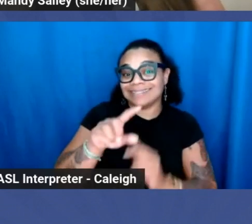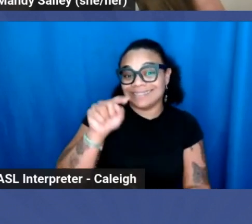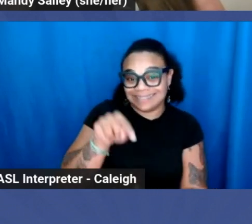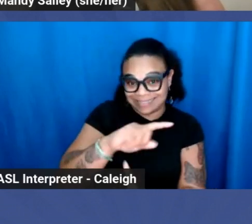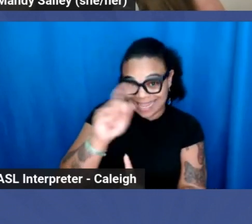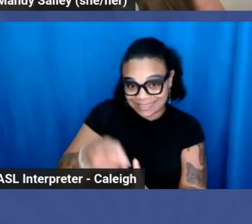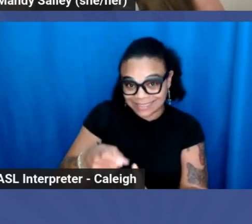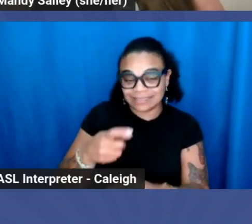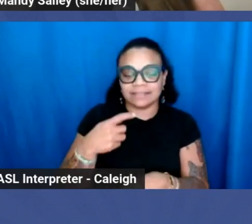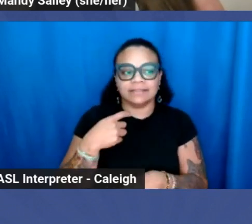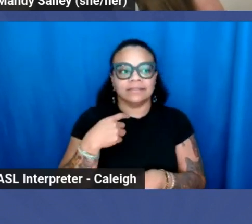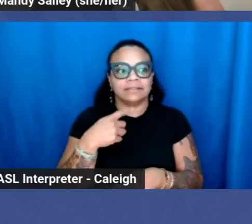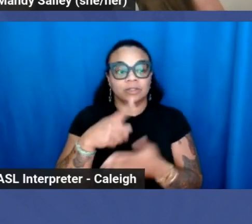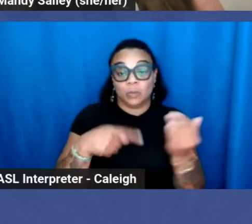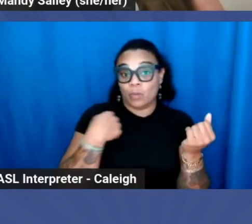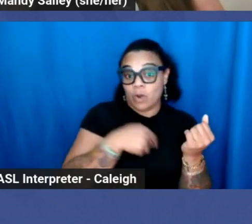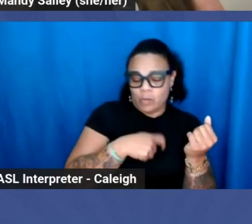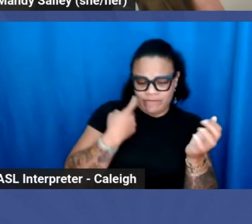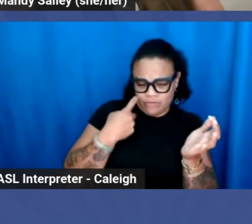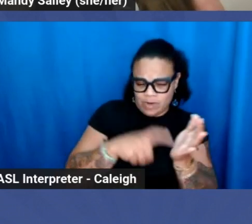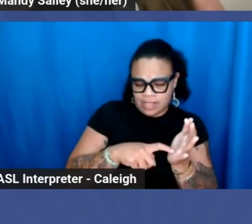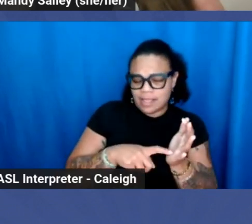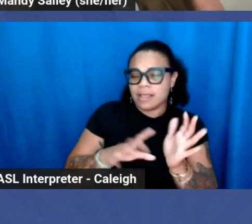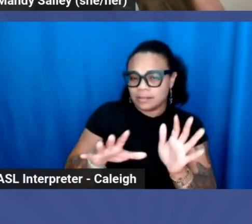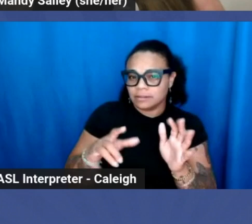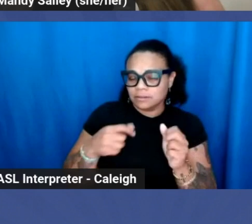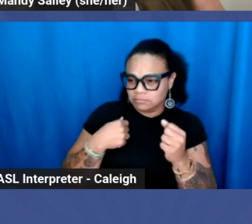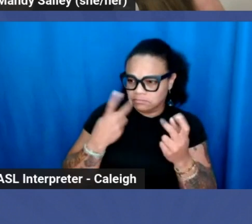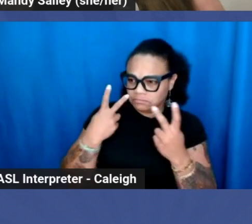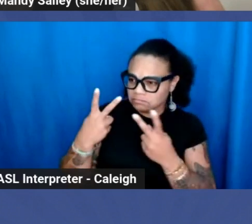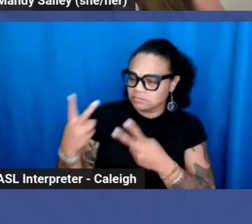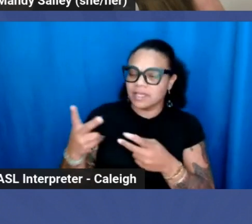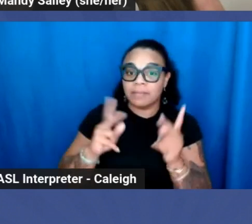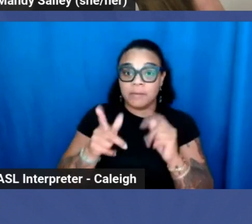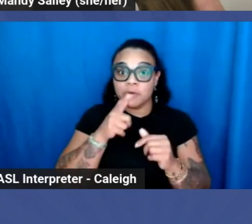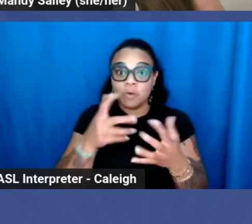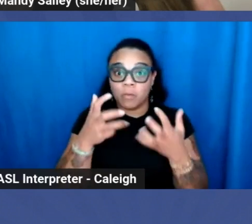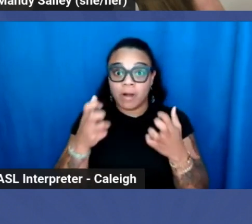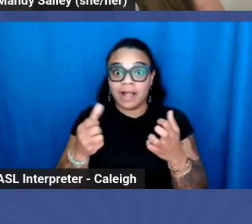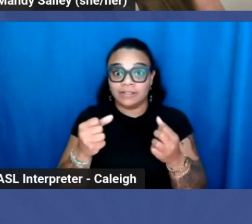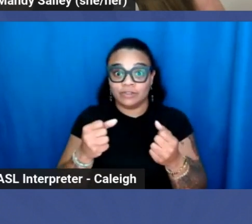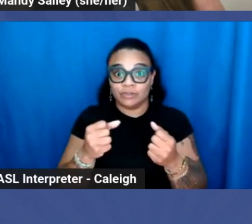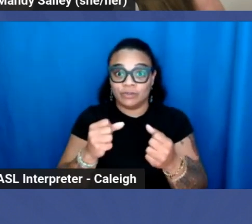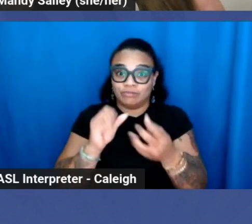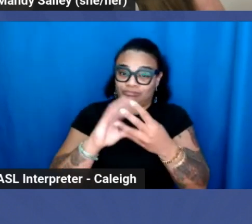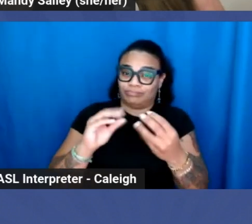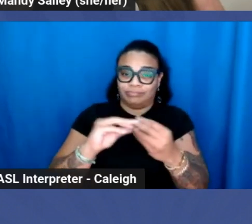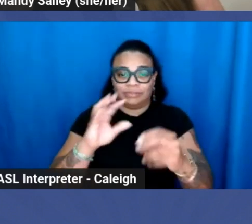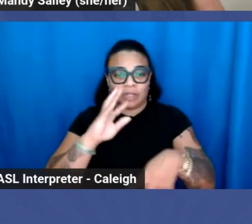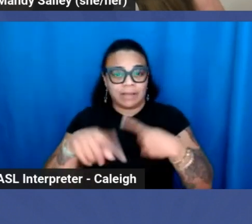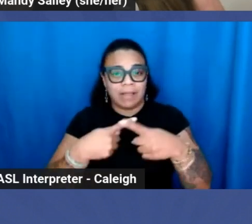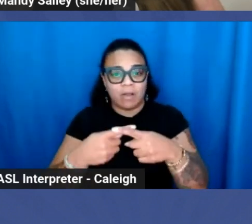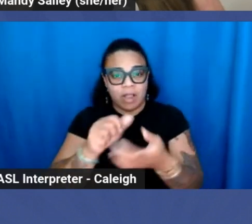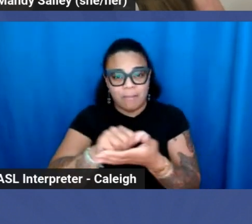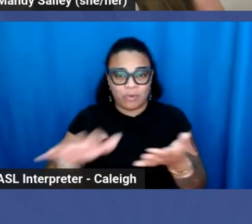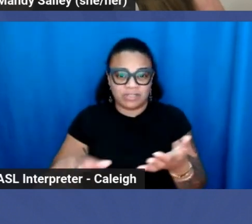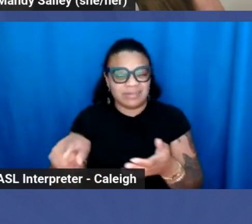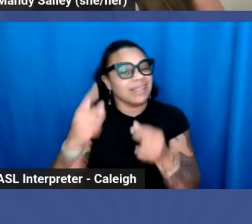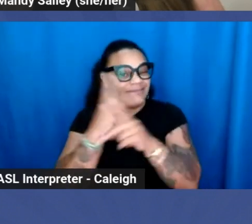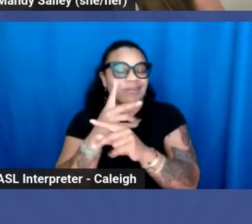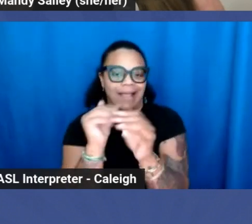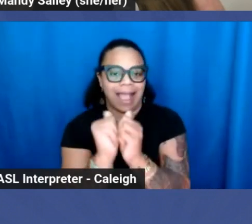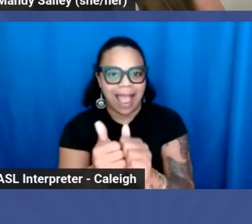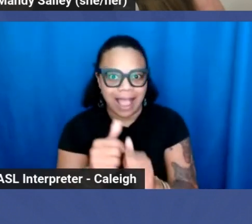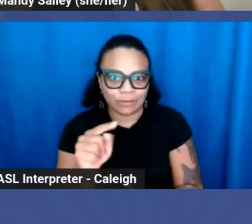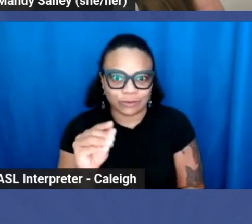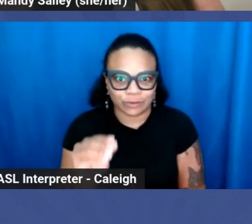what we've realized and what we've seen is that folks who want to talk about abortion like find a way to talk about abortion. And to talk about like TikTok jail, for